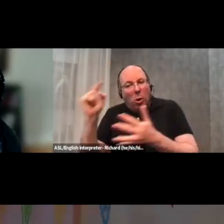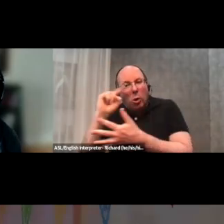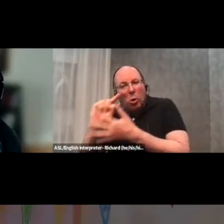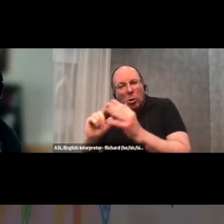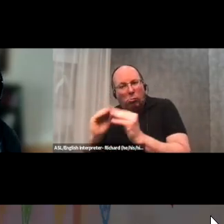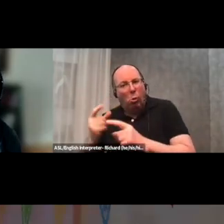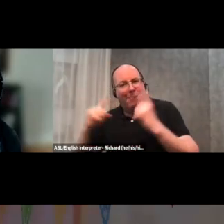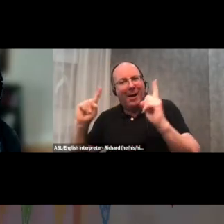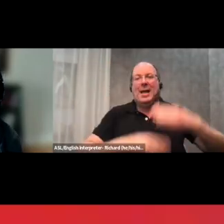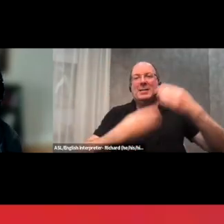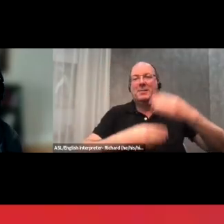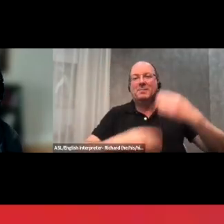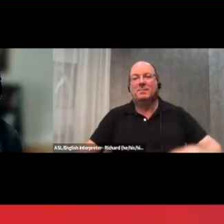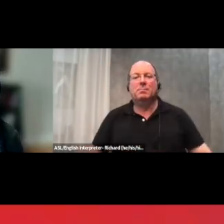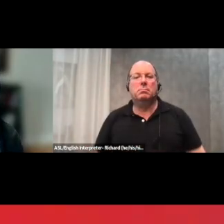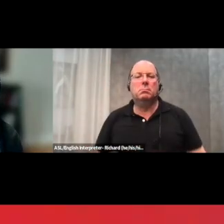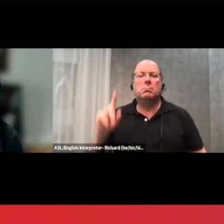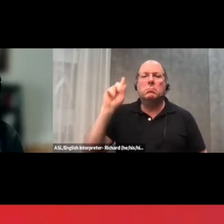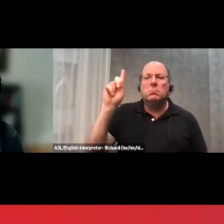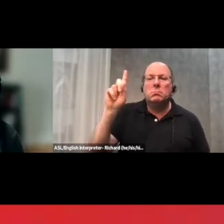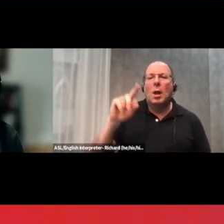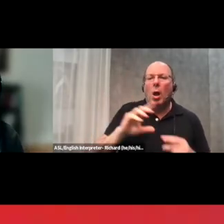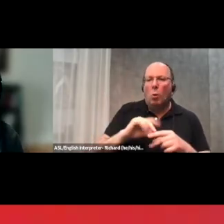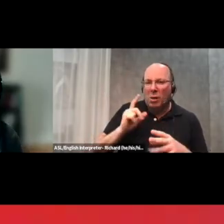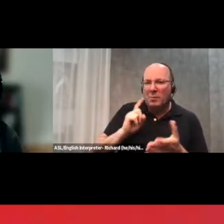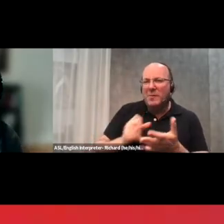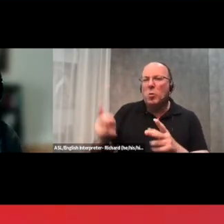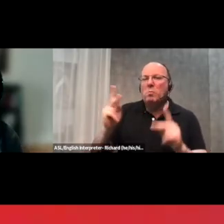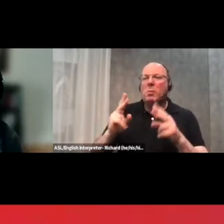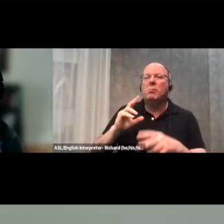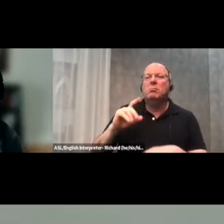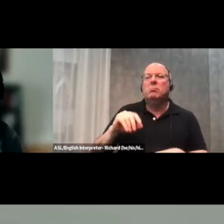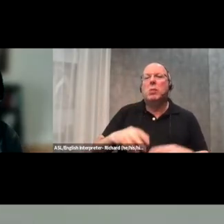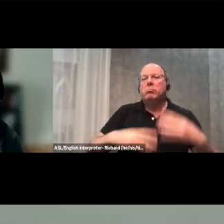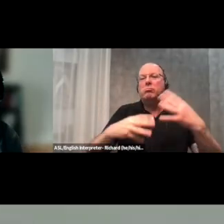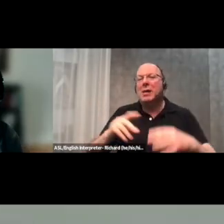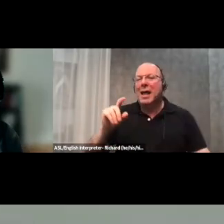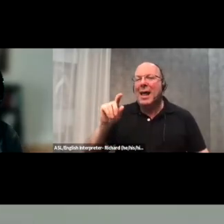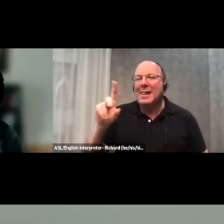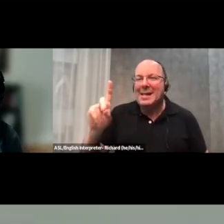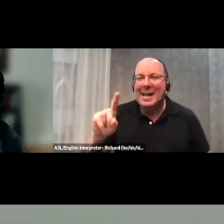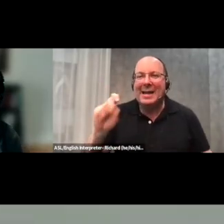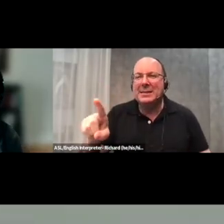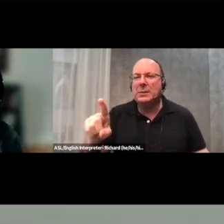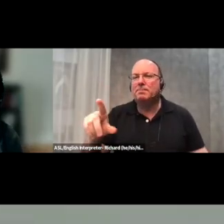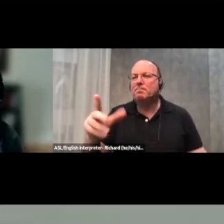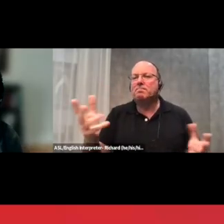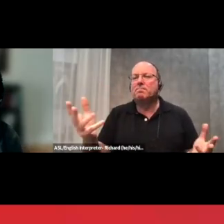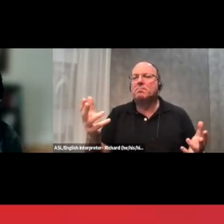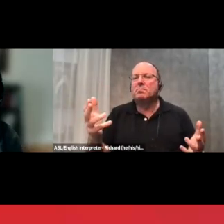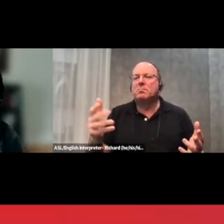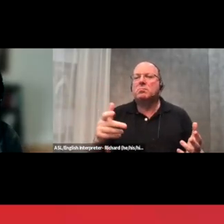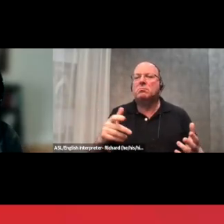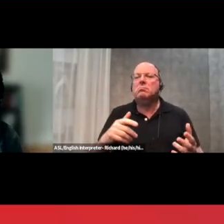condoms. And one thing that came up, a couple people asked while you're switching over.